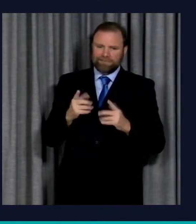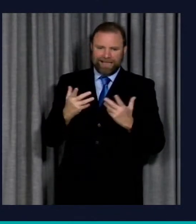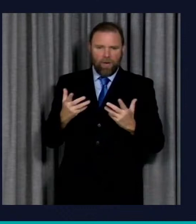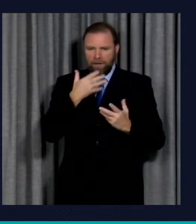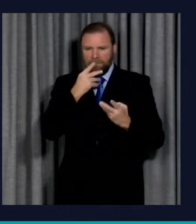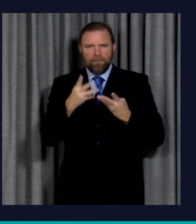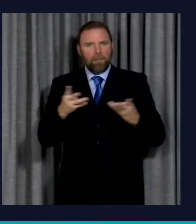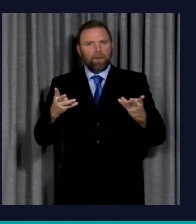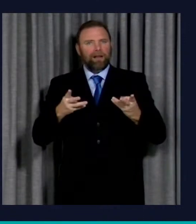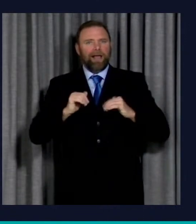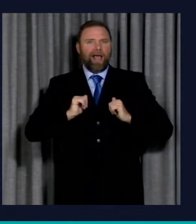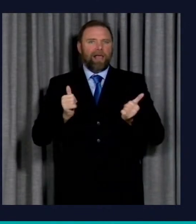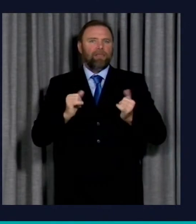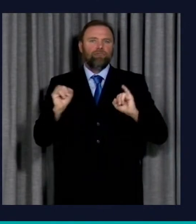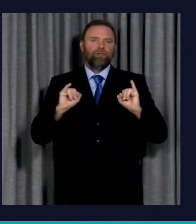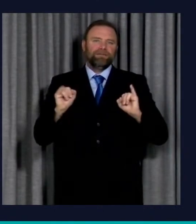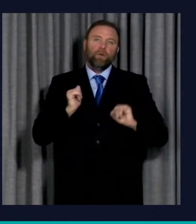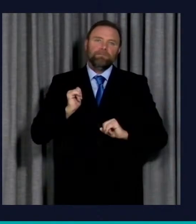public health crisis.